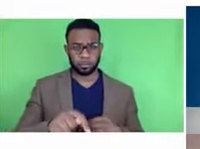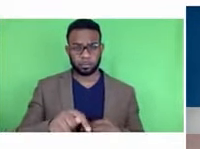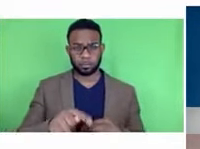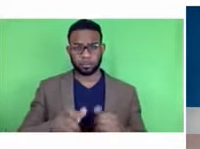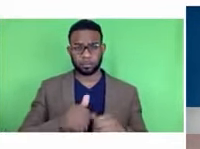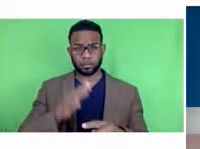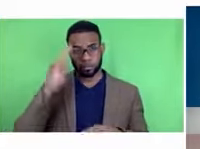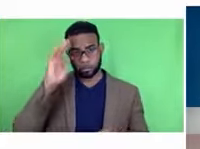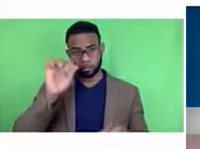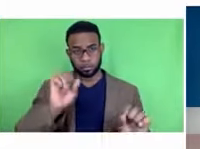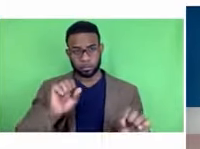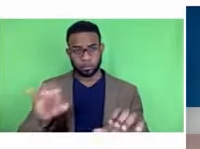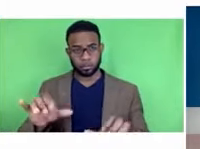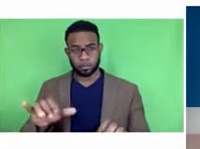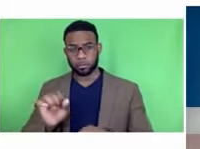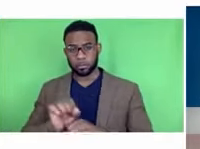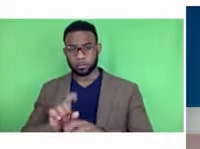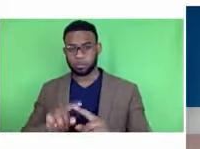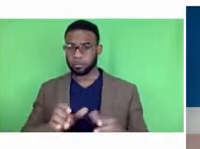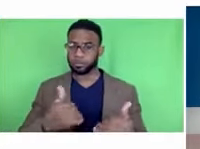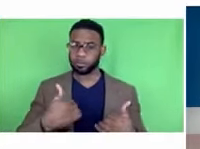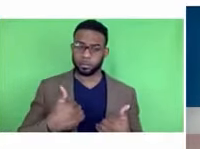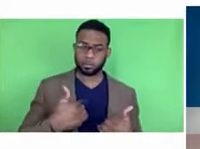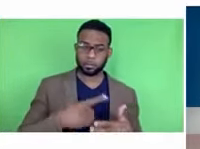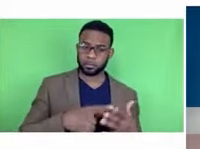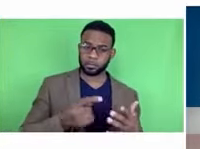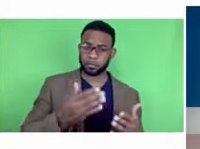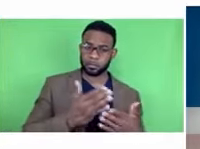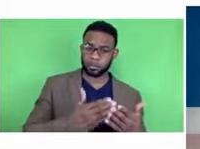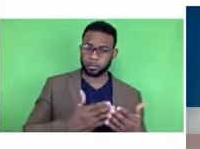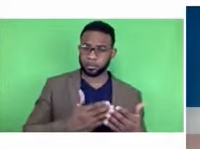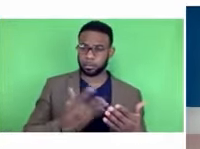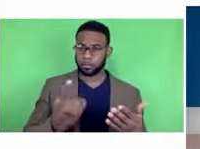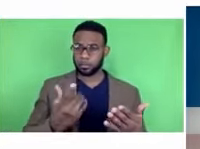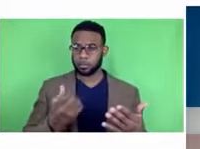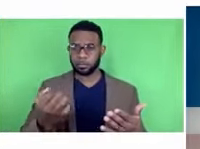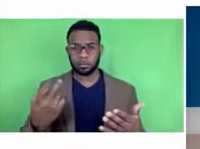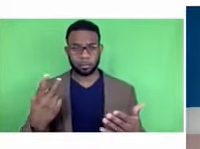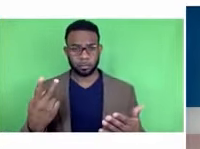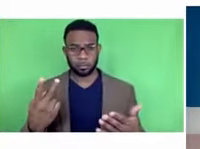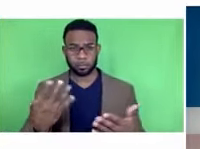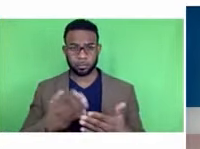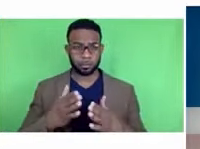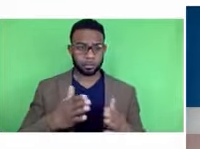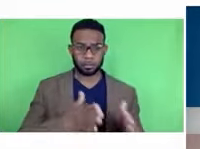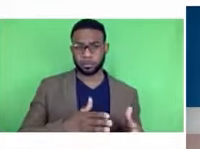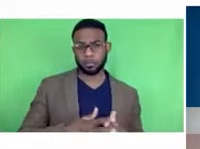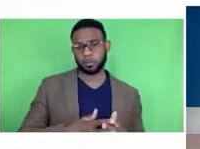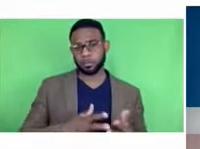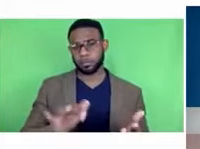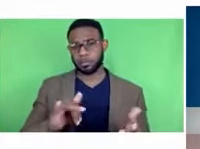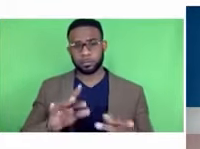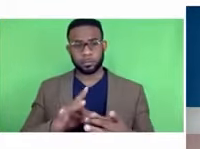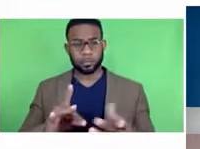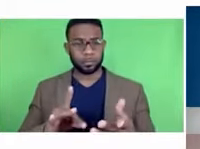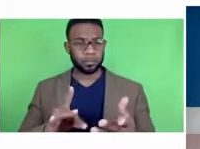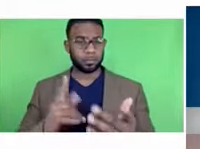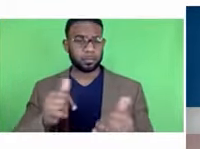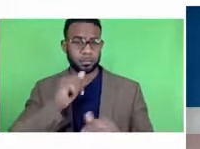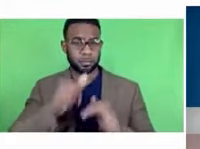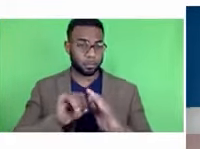they're capable of doing the work, but they may have this little piece of something holding them back in some capacity. And like Maram said, instead of trying to hide that or